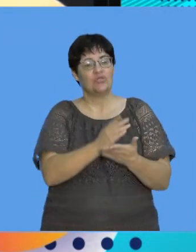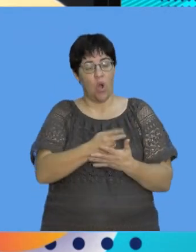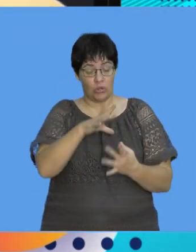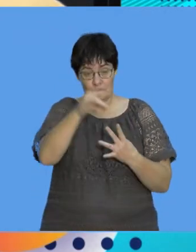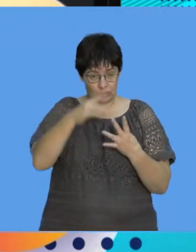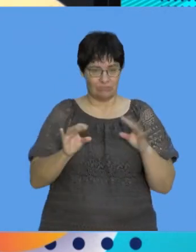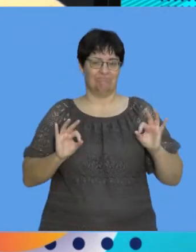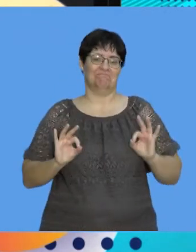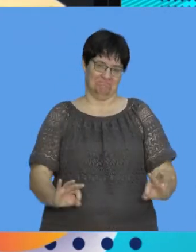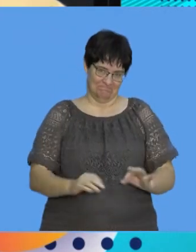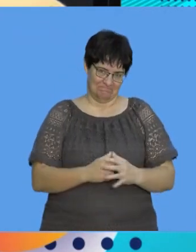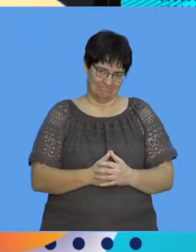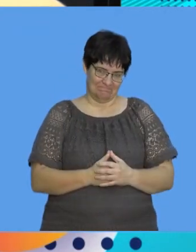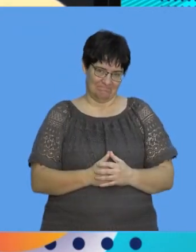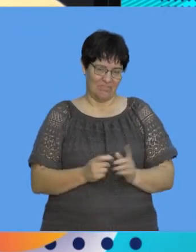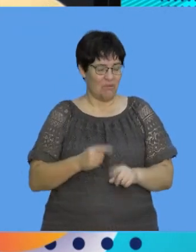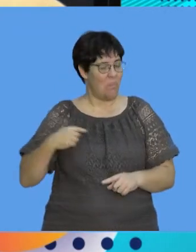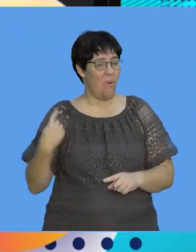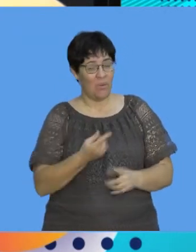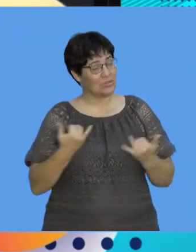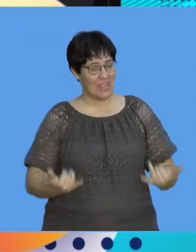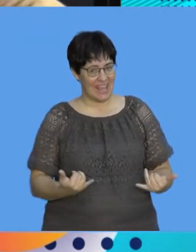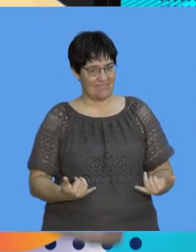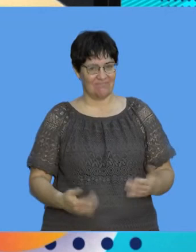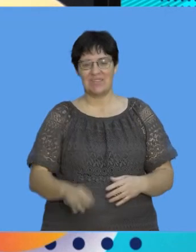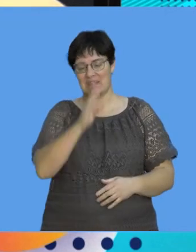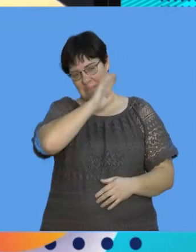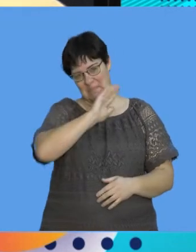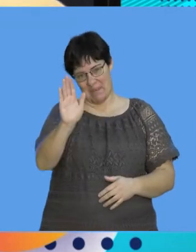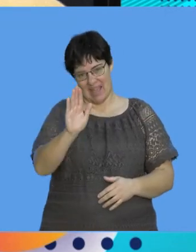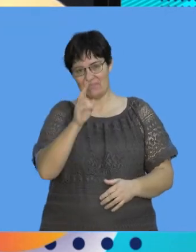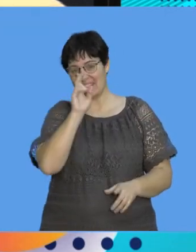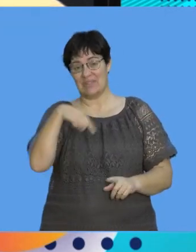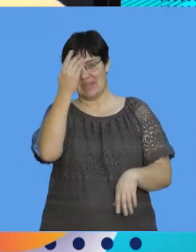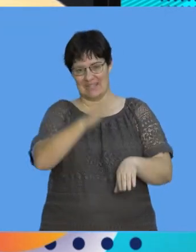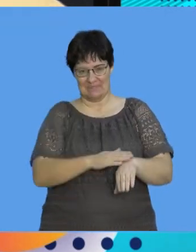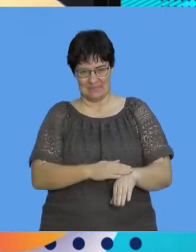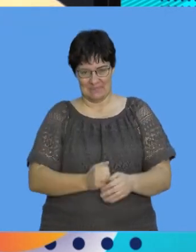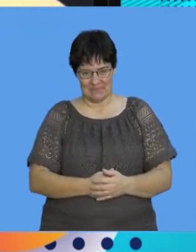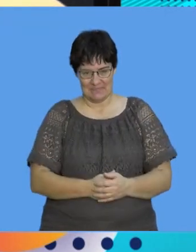choices. That's from all of us here today. We say goodbye, and we'll see you next time.